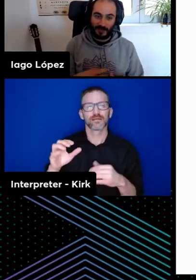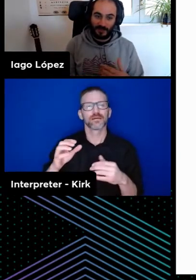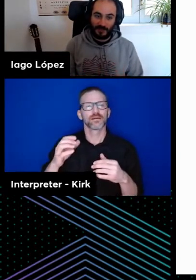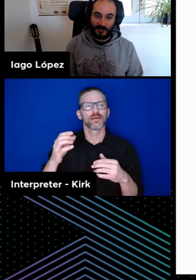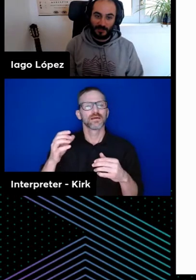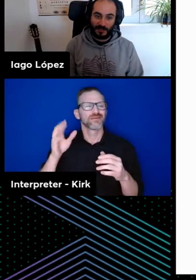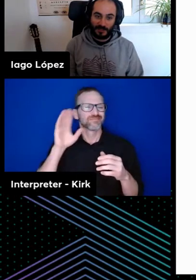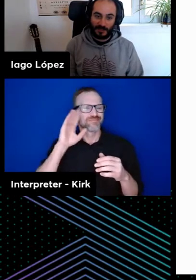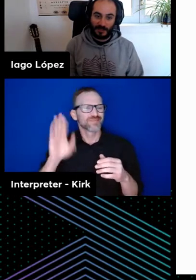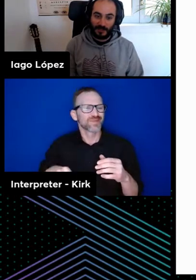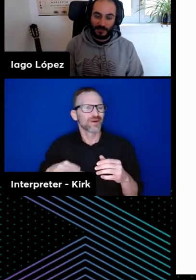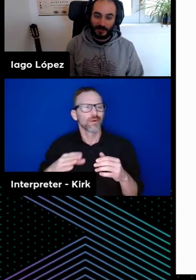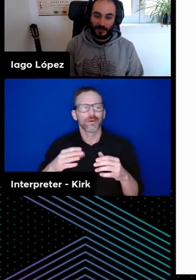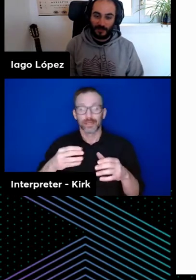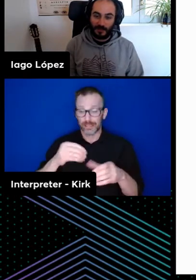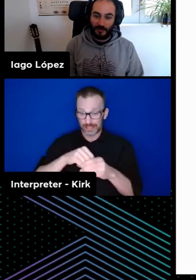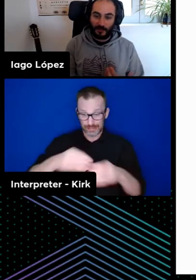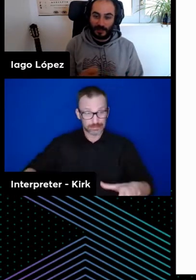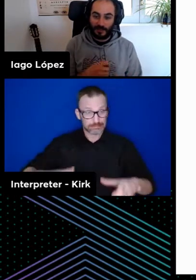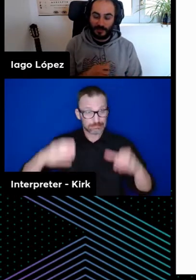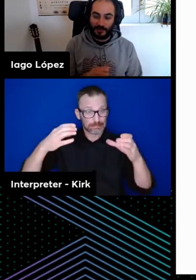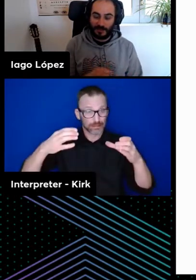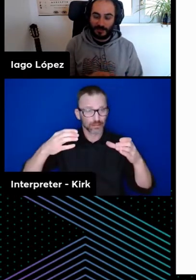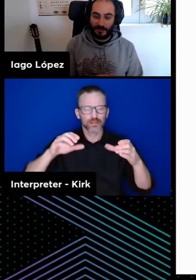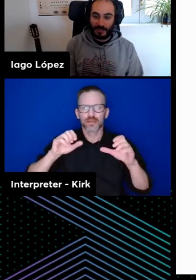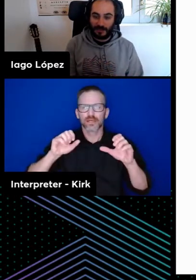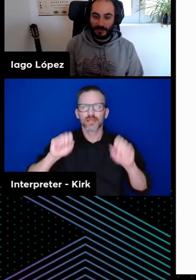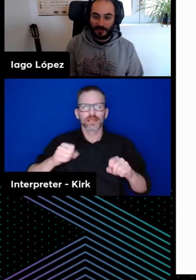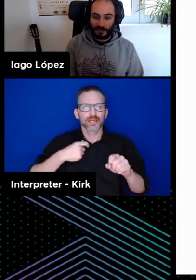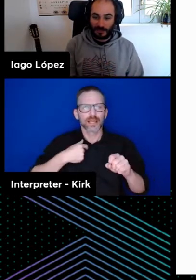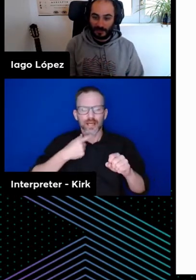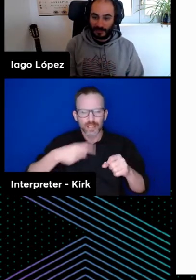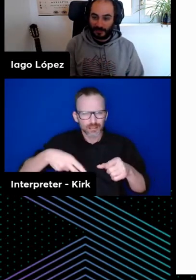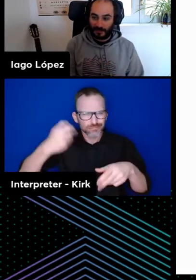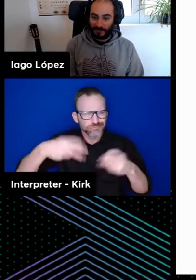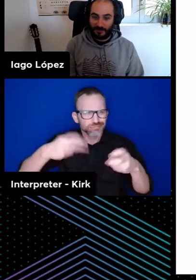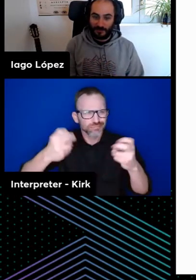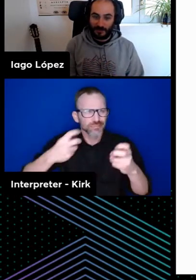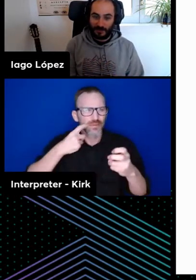things you can do in a container to overwrite your runc binary,